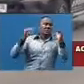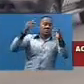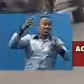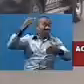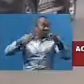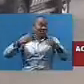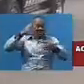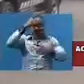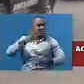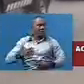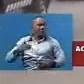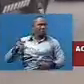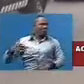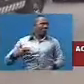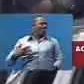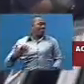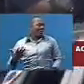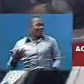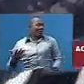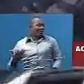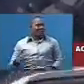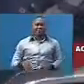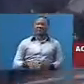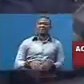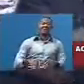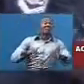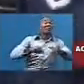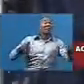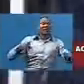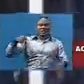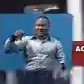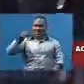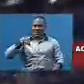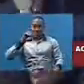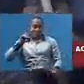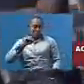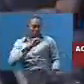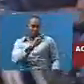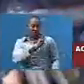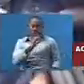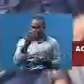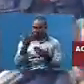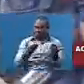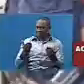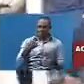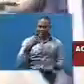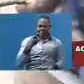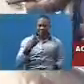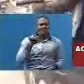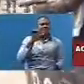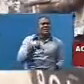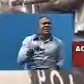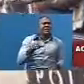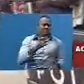election petition hearing. However, the public relations officer of the Ghana Police Service, DSP Cephas Arthur, says the service